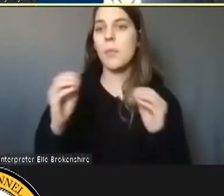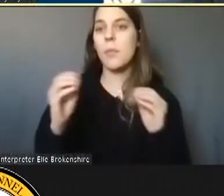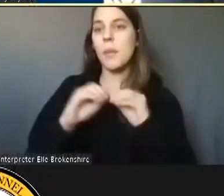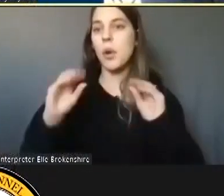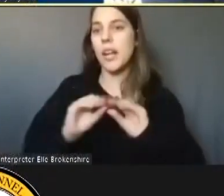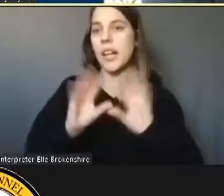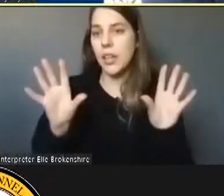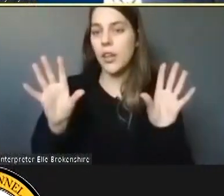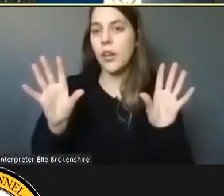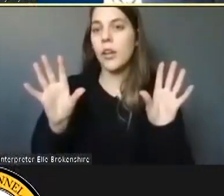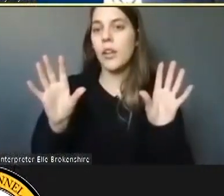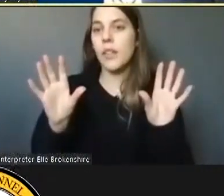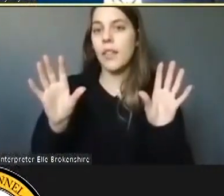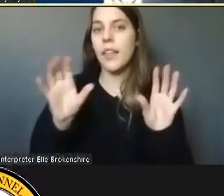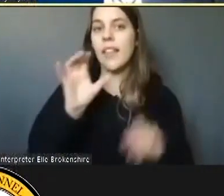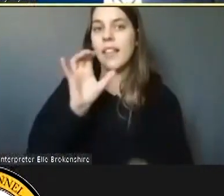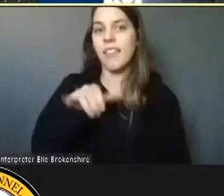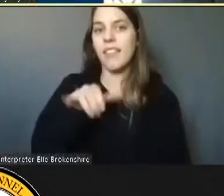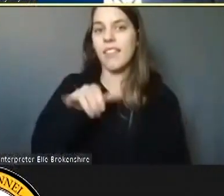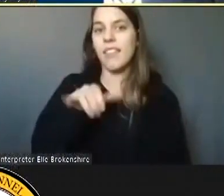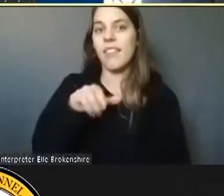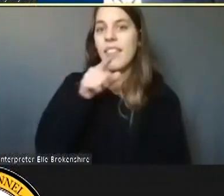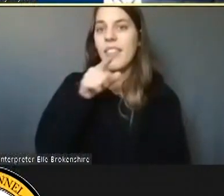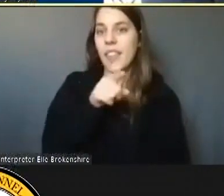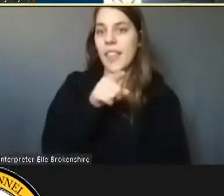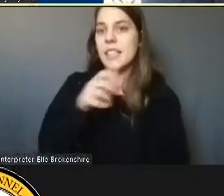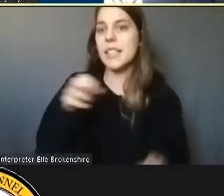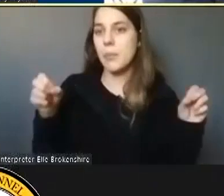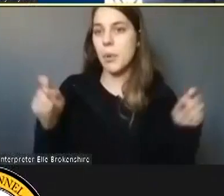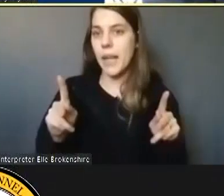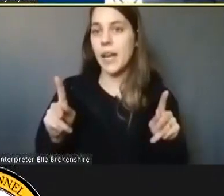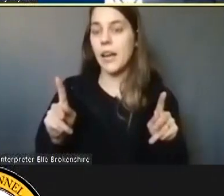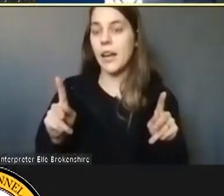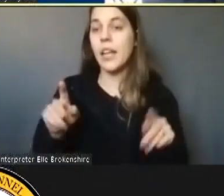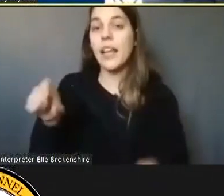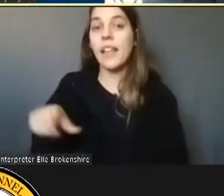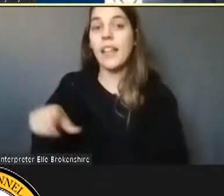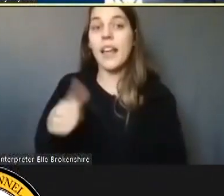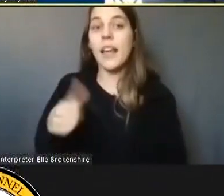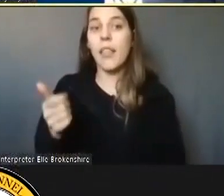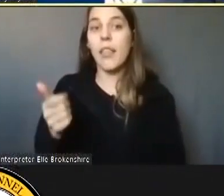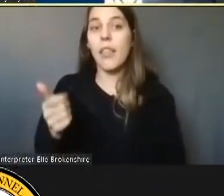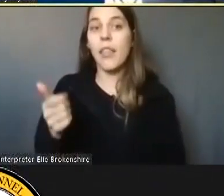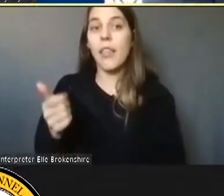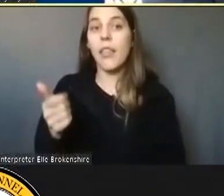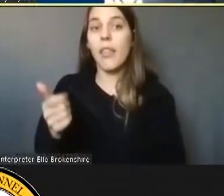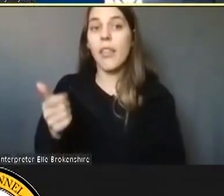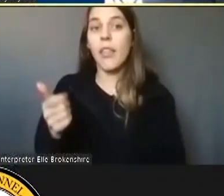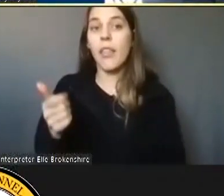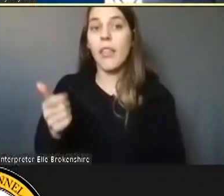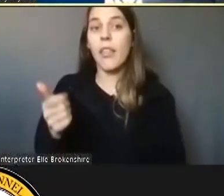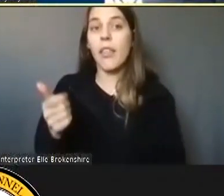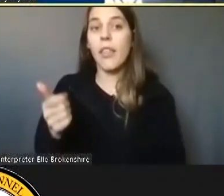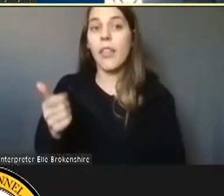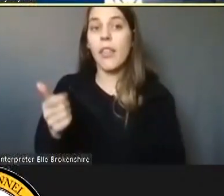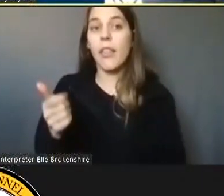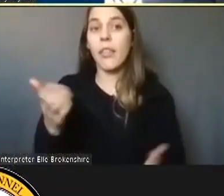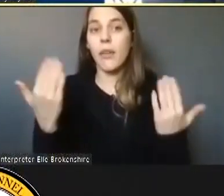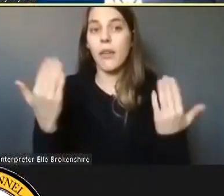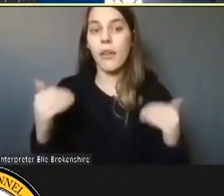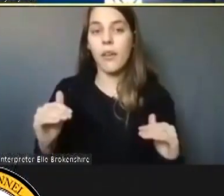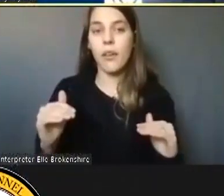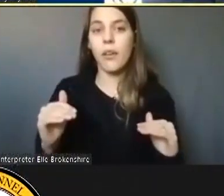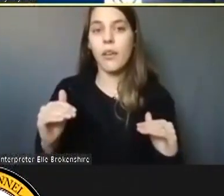permitted. And then the other one is the code hadn't stated explicitly